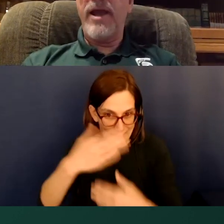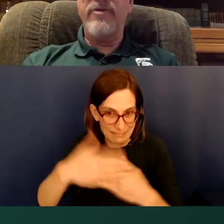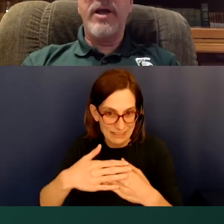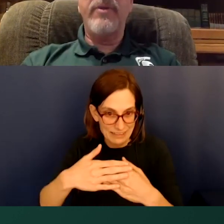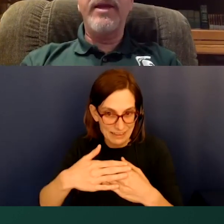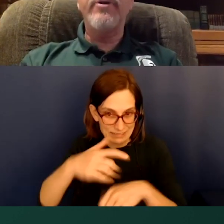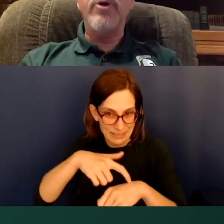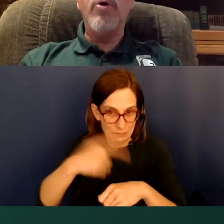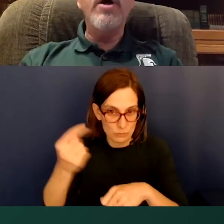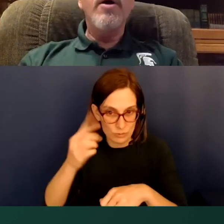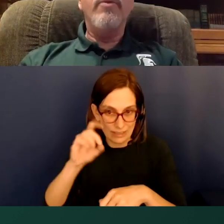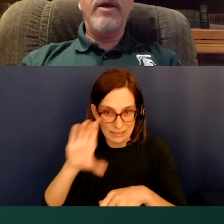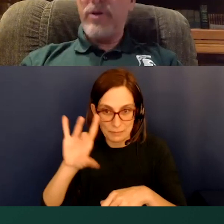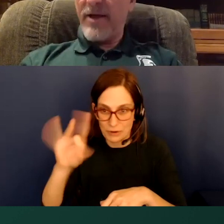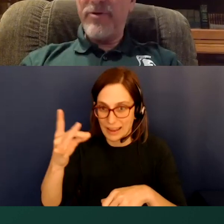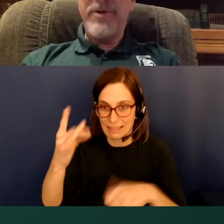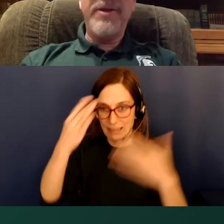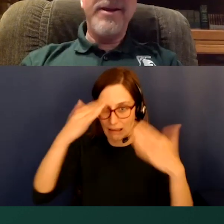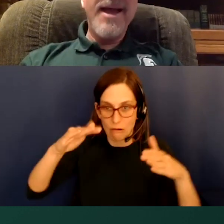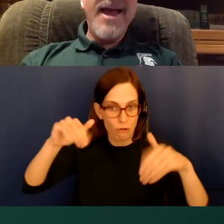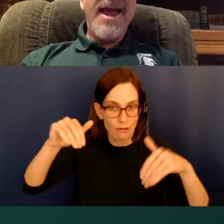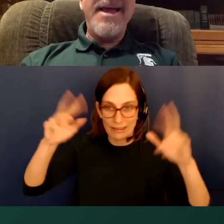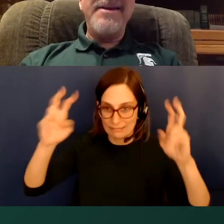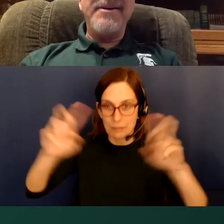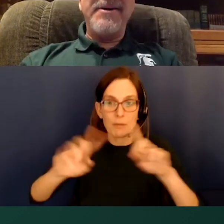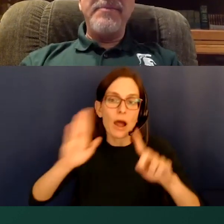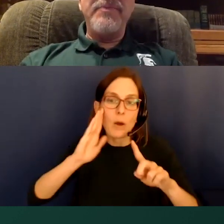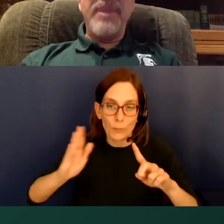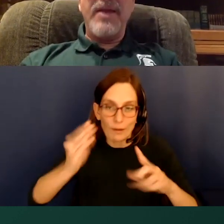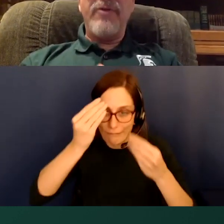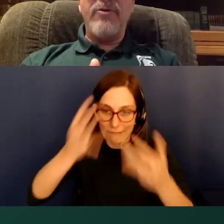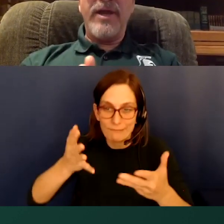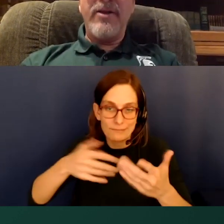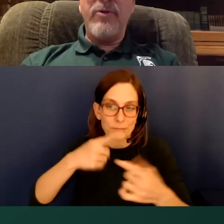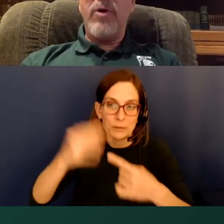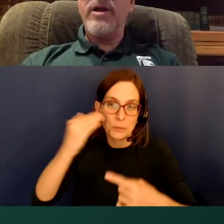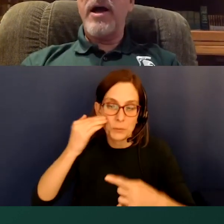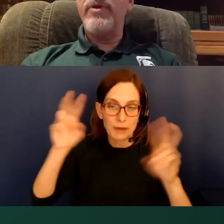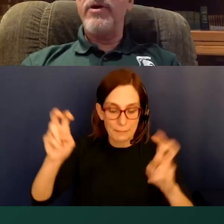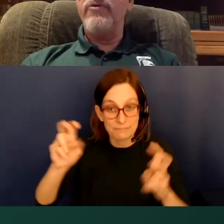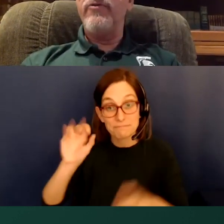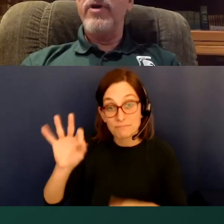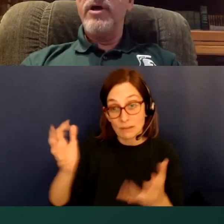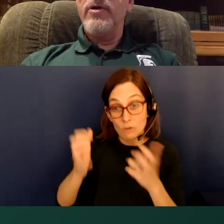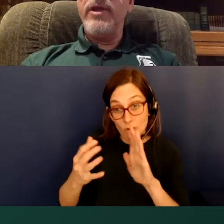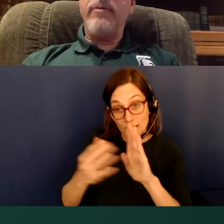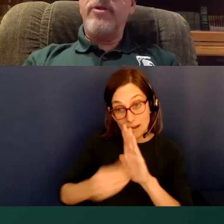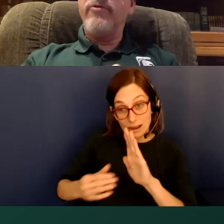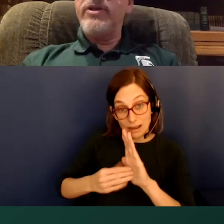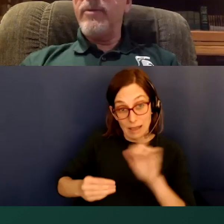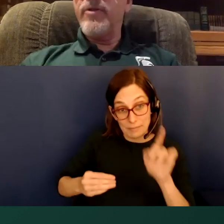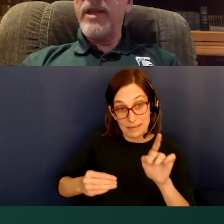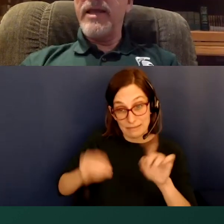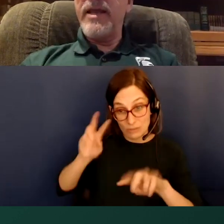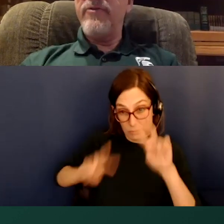8th. Do I have a topic yet? No, but I will have one by then. And if you want a copy of the